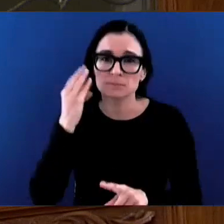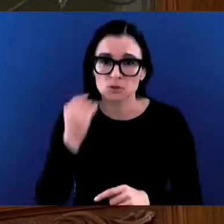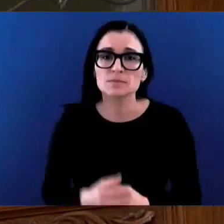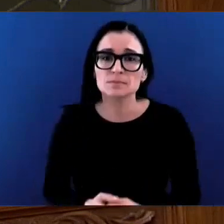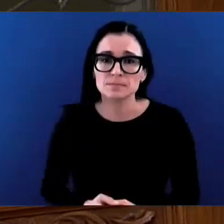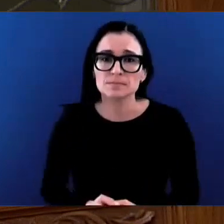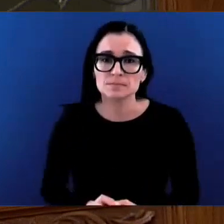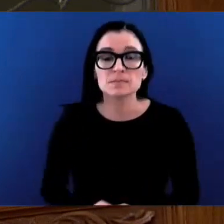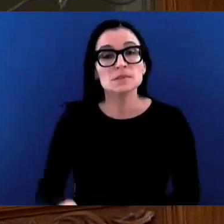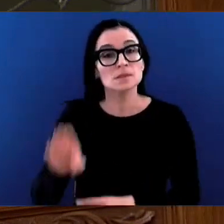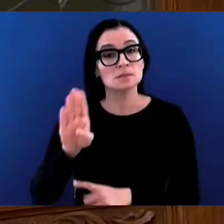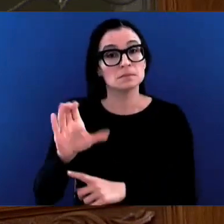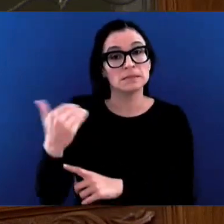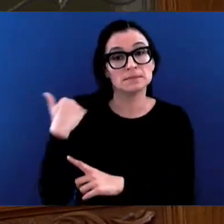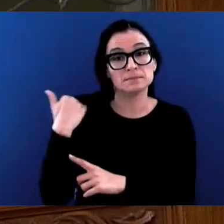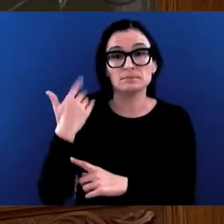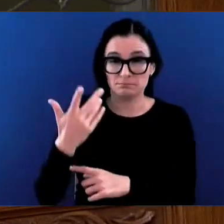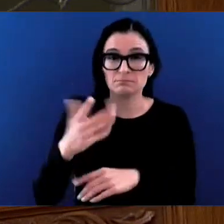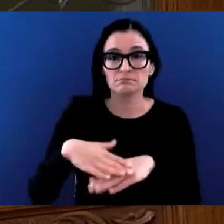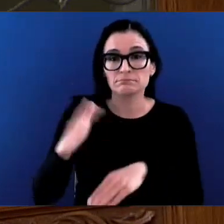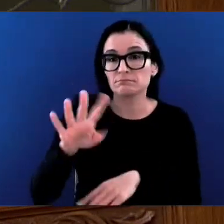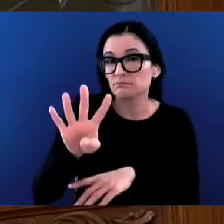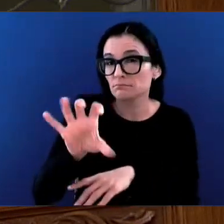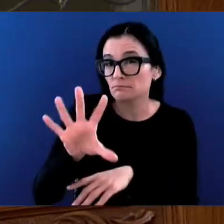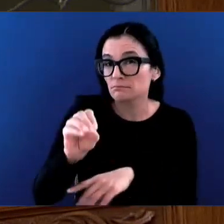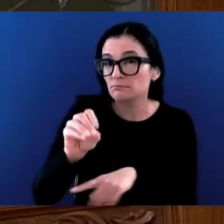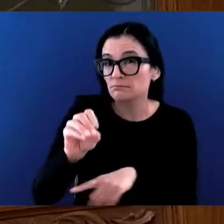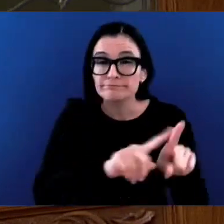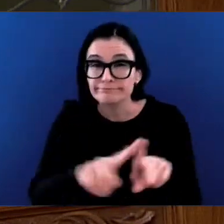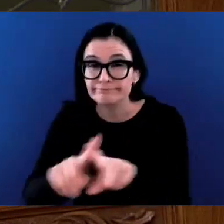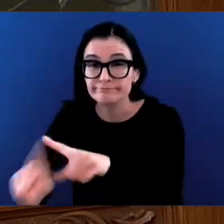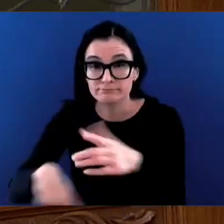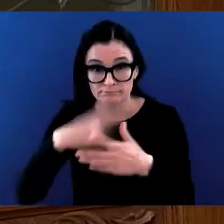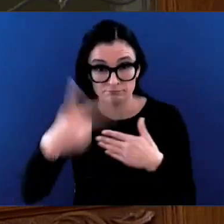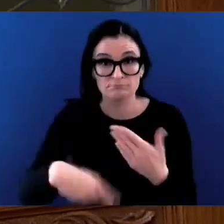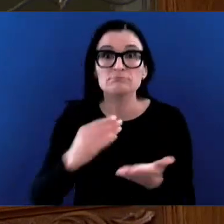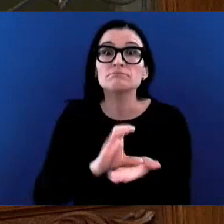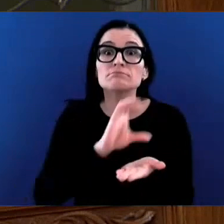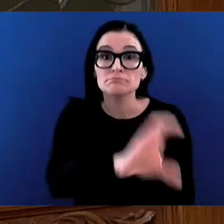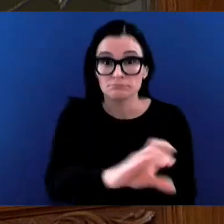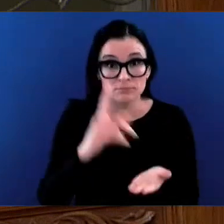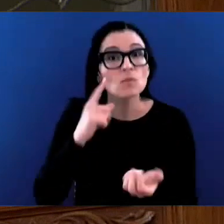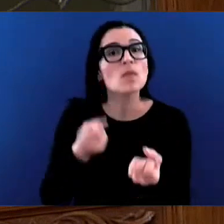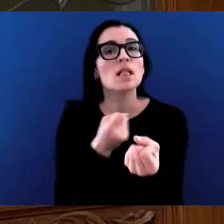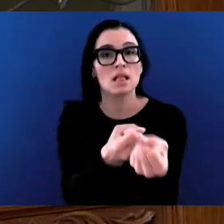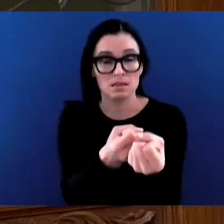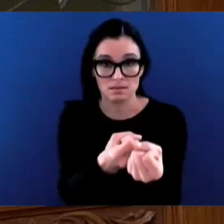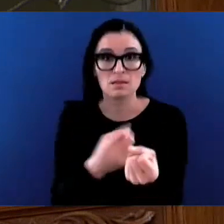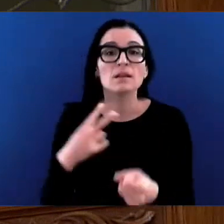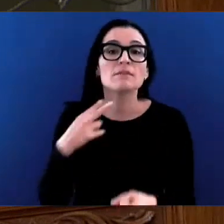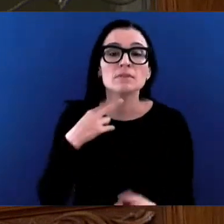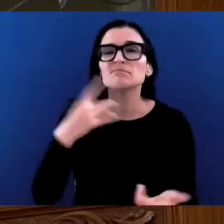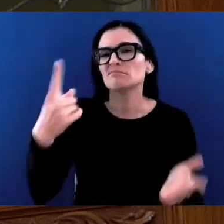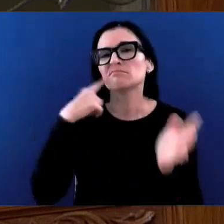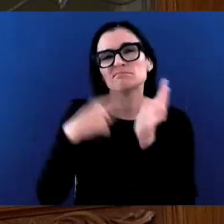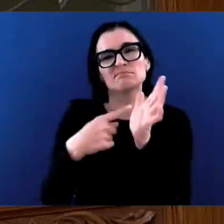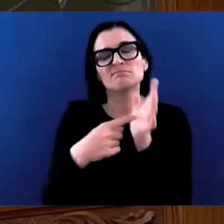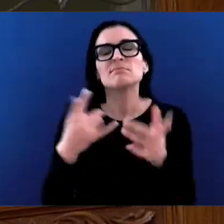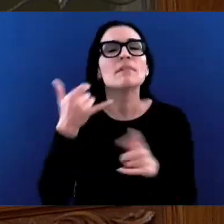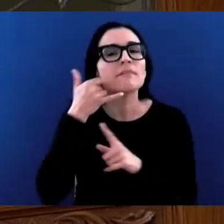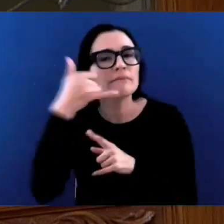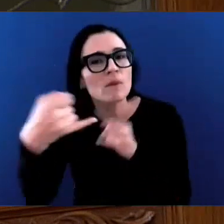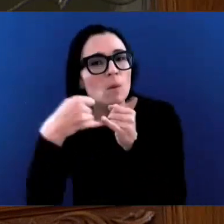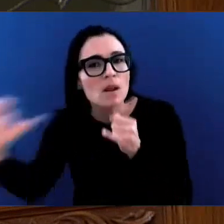provincial information and support line, victim services, intimate partner violence units, outreach services to communities, including immigrants